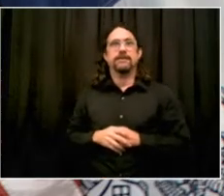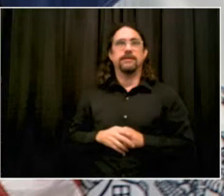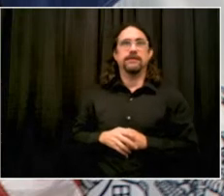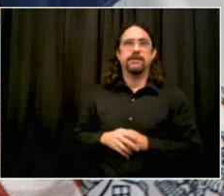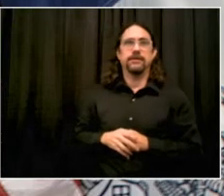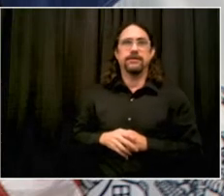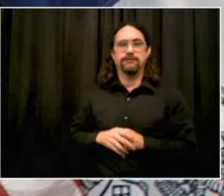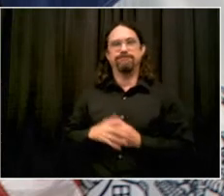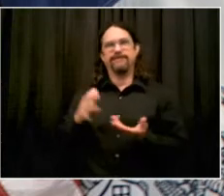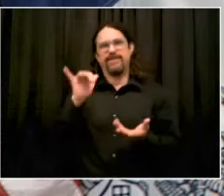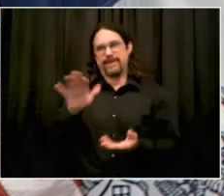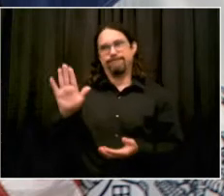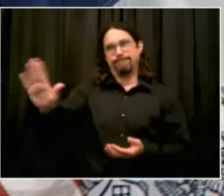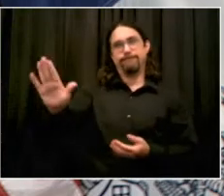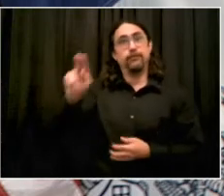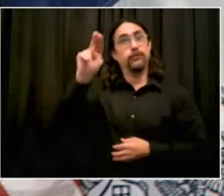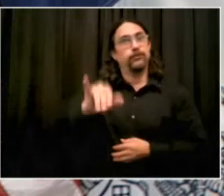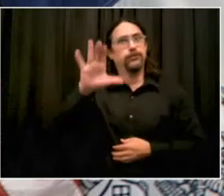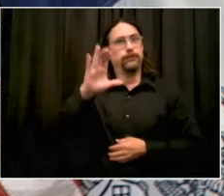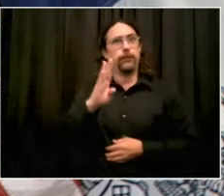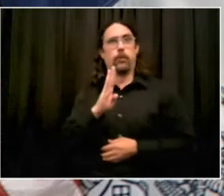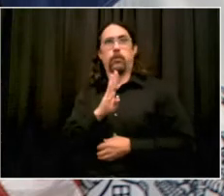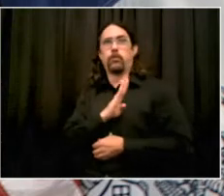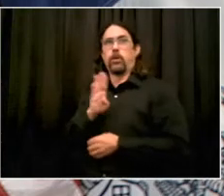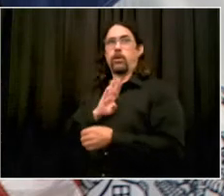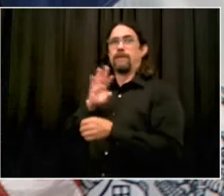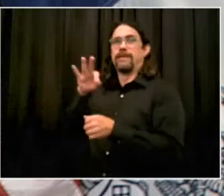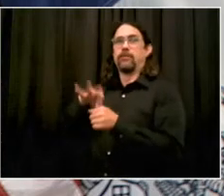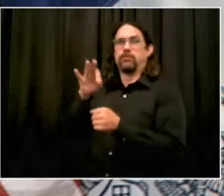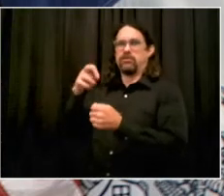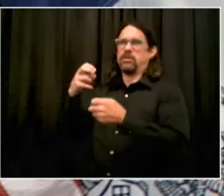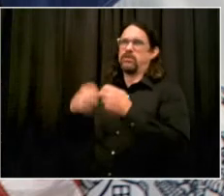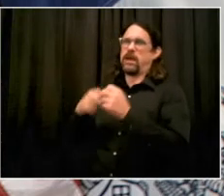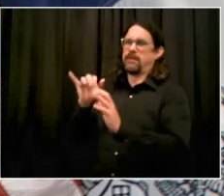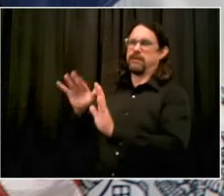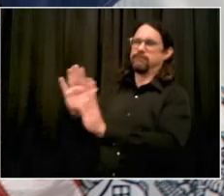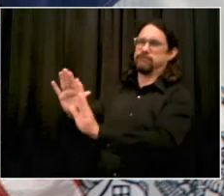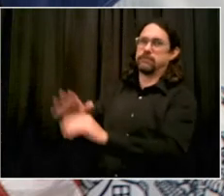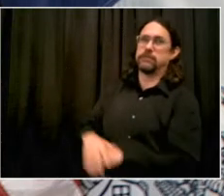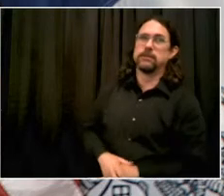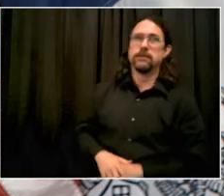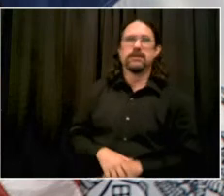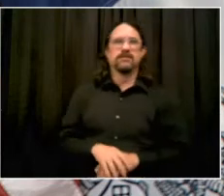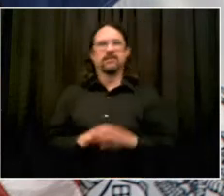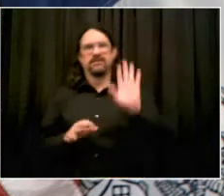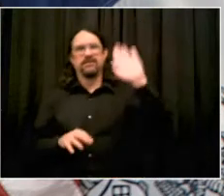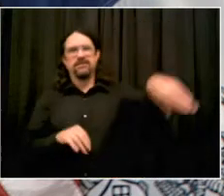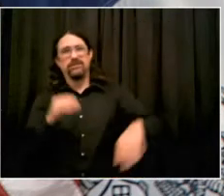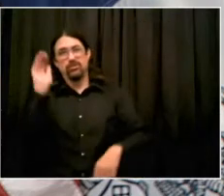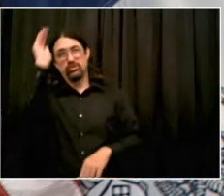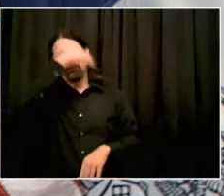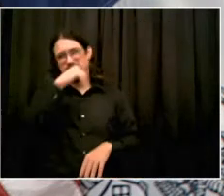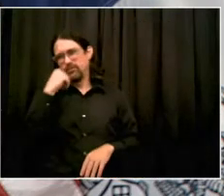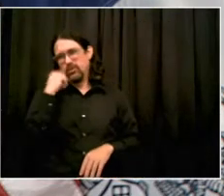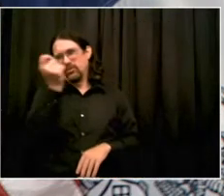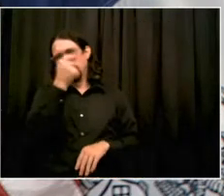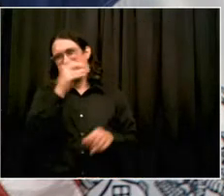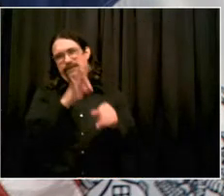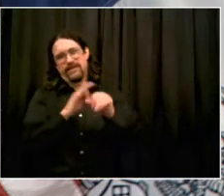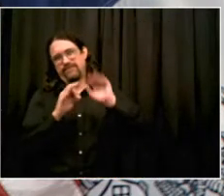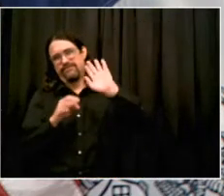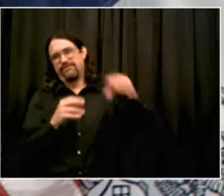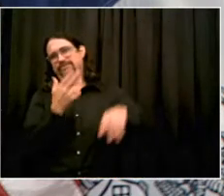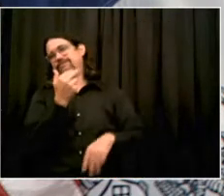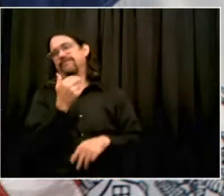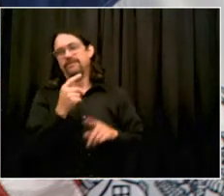really wish once and for all it would be changed. With that said, look, everybody, we've been